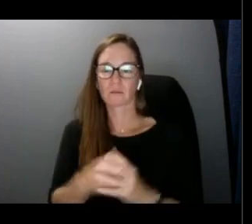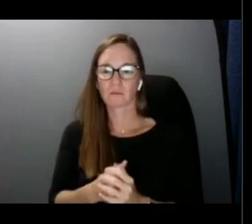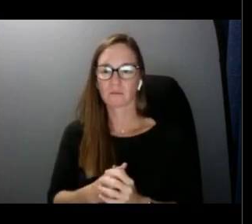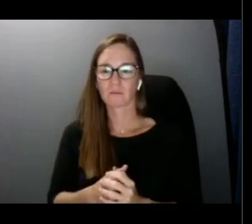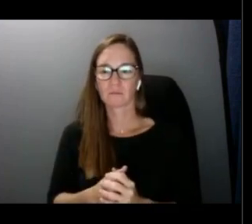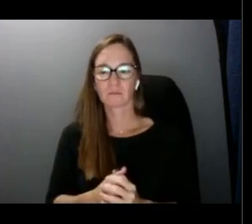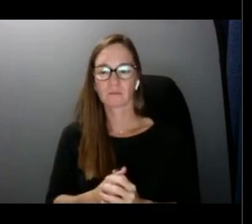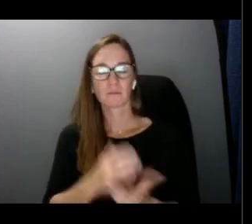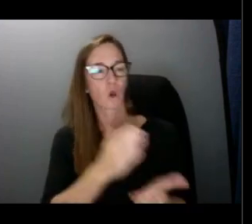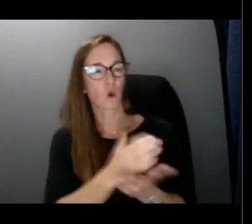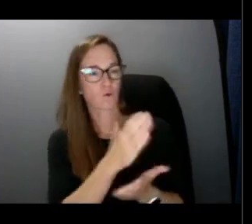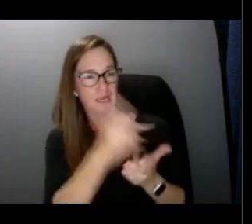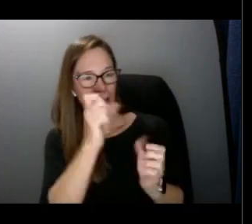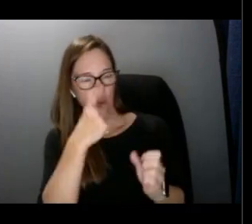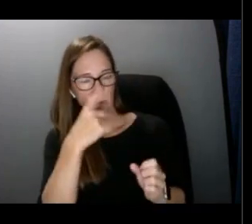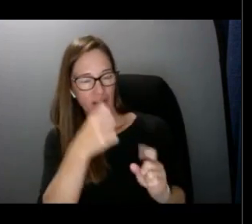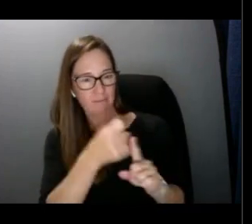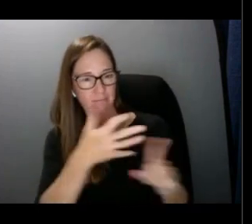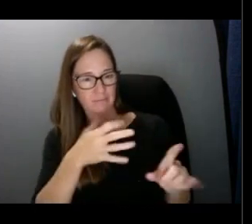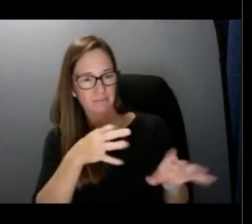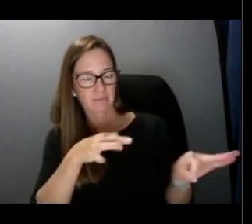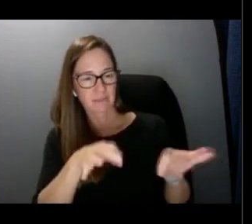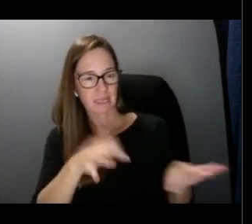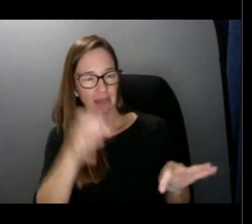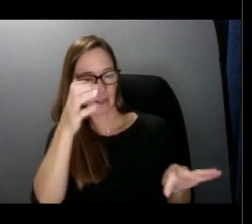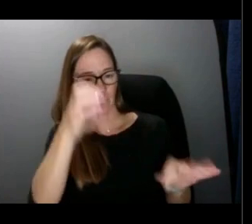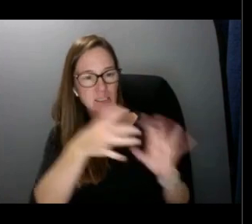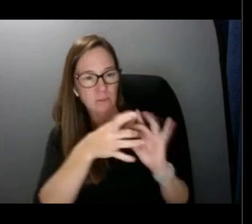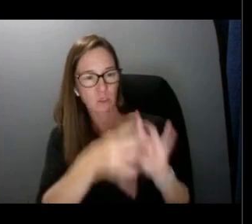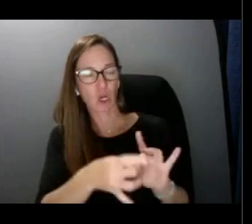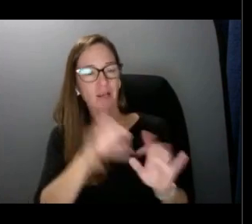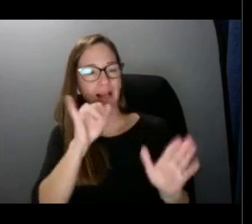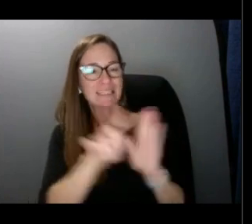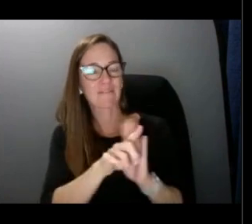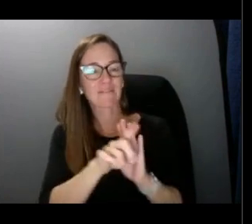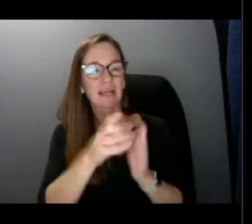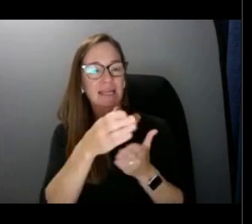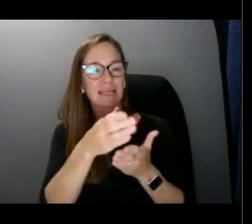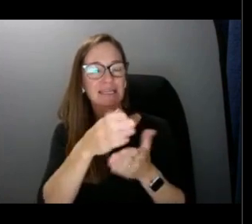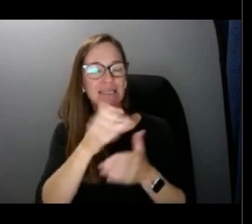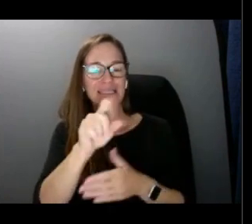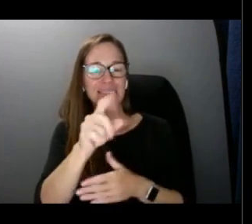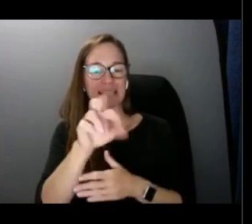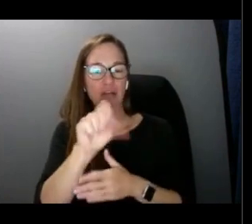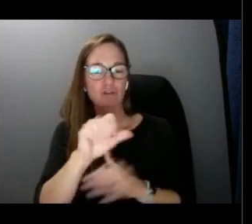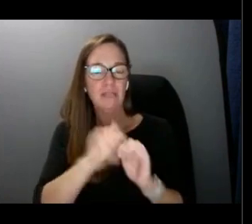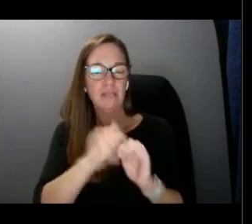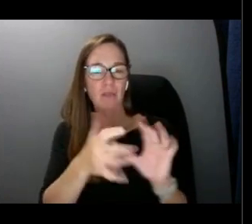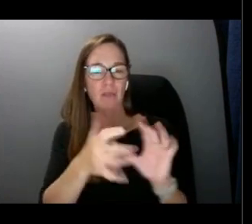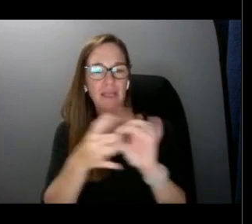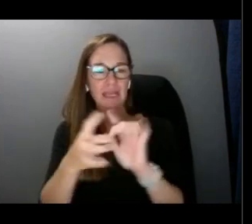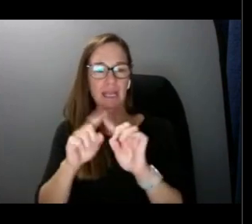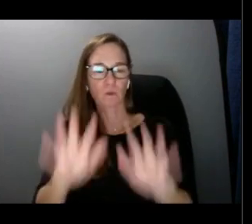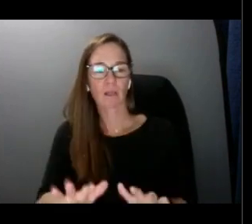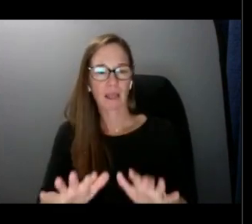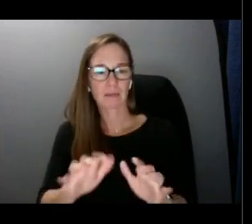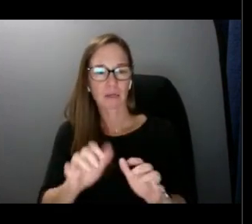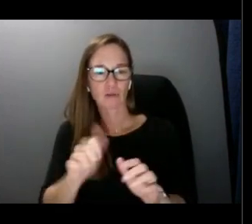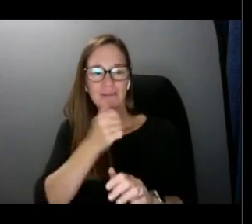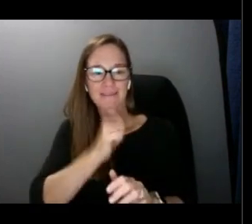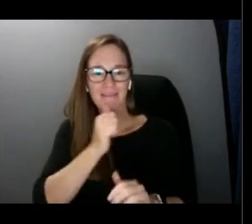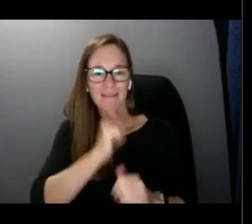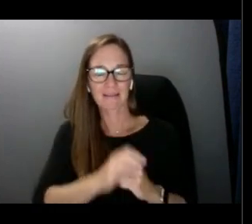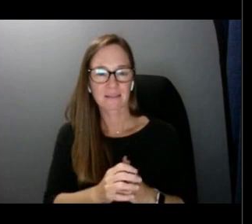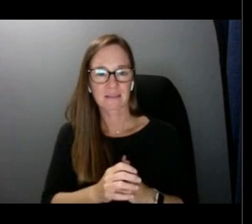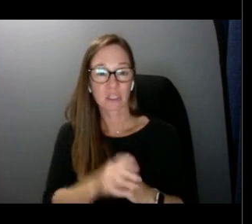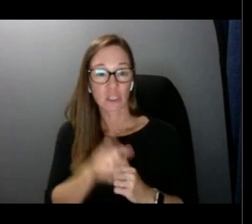All right. Can you expand on the concept regarding identifying sectors and how they connect to climate resilience?